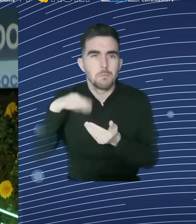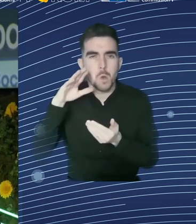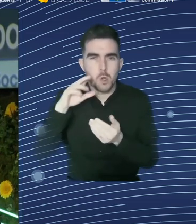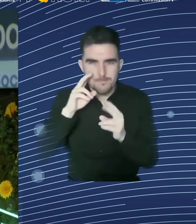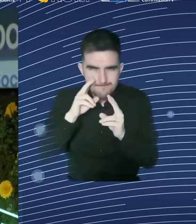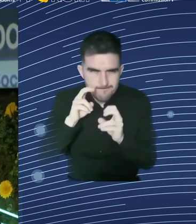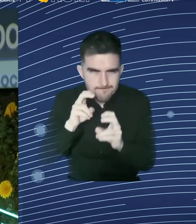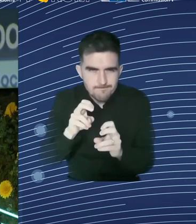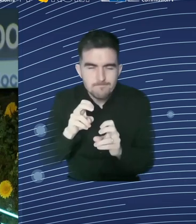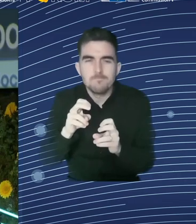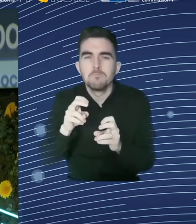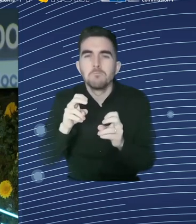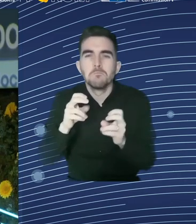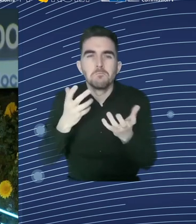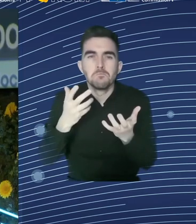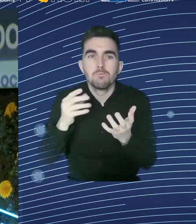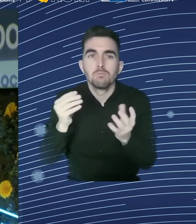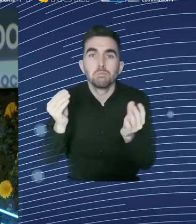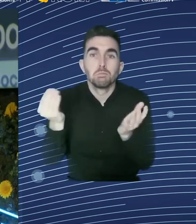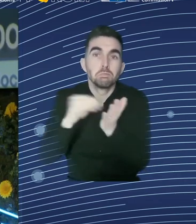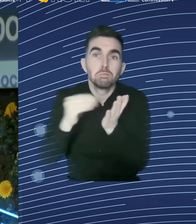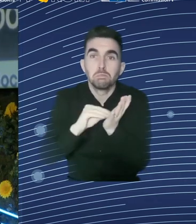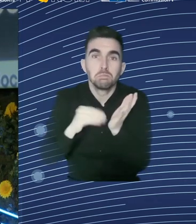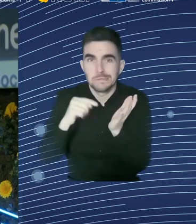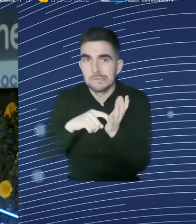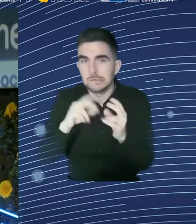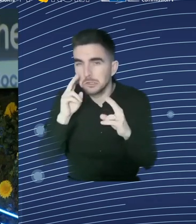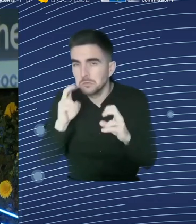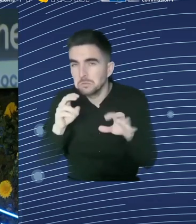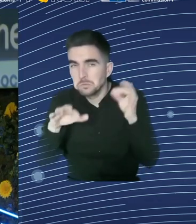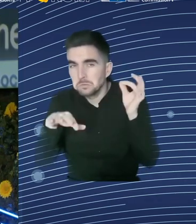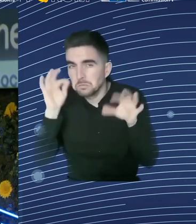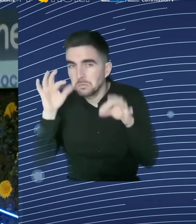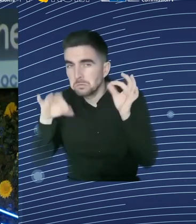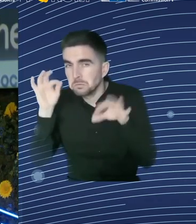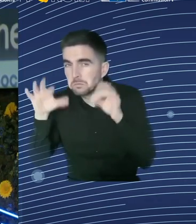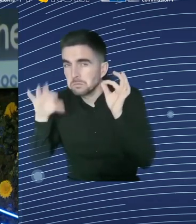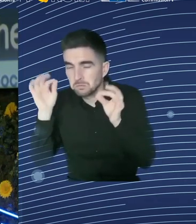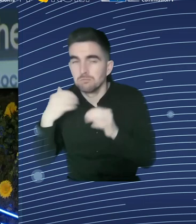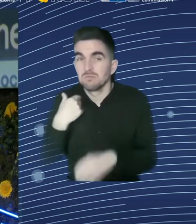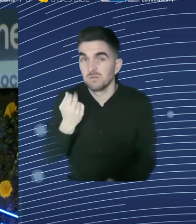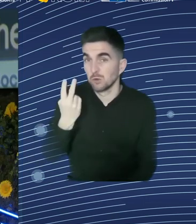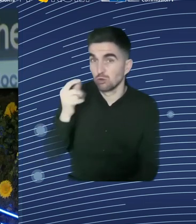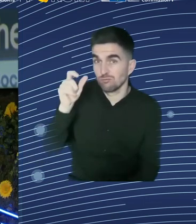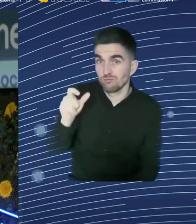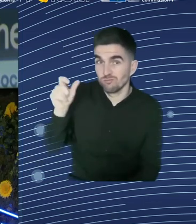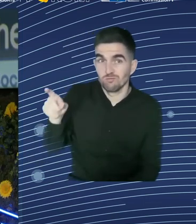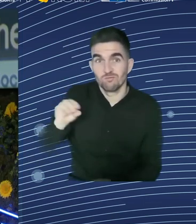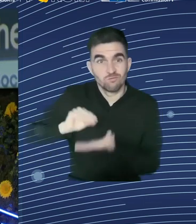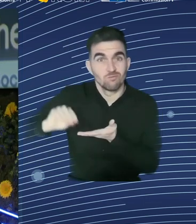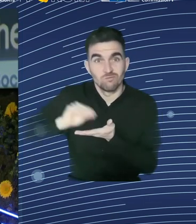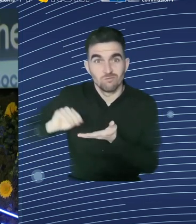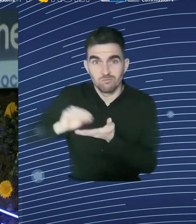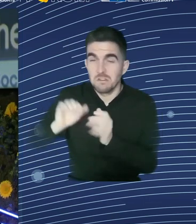further with our panelists, whom I'm going to introduce after the presentation. If you have questions for